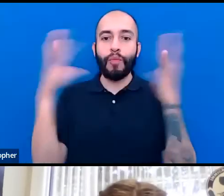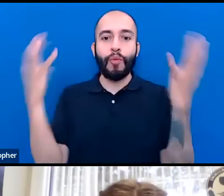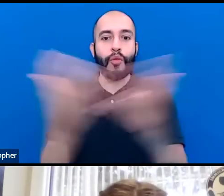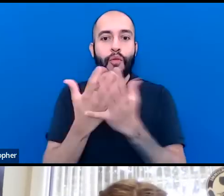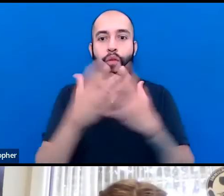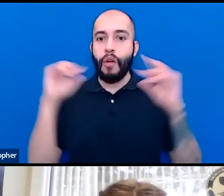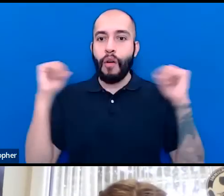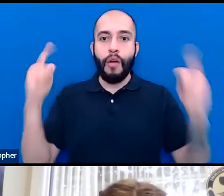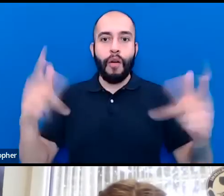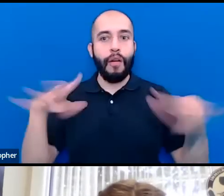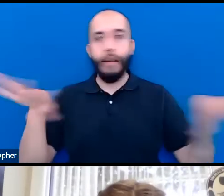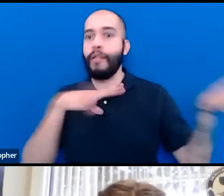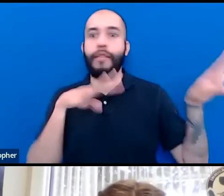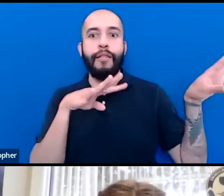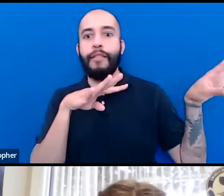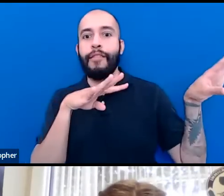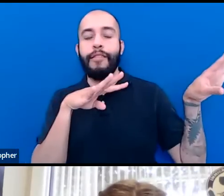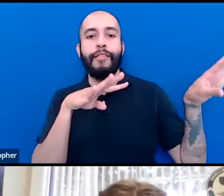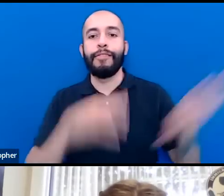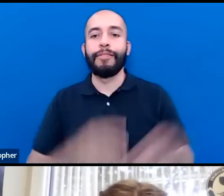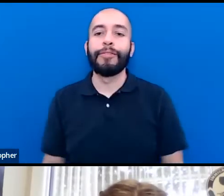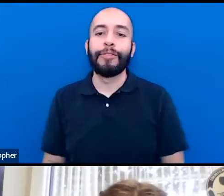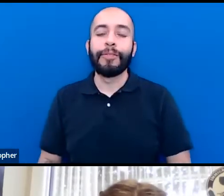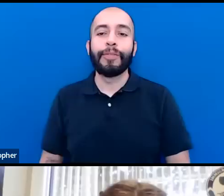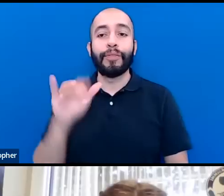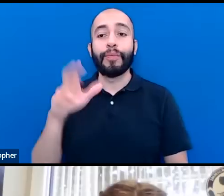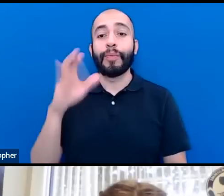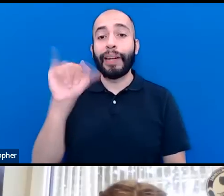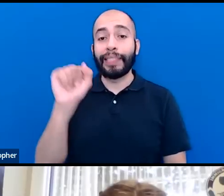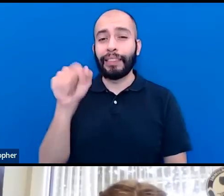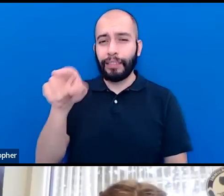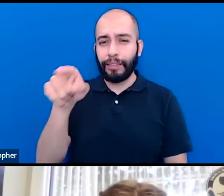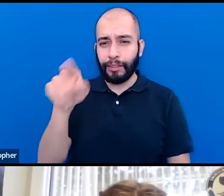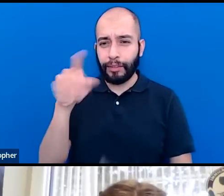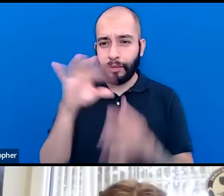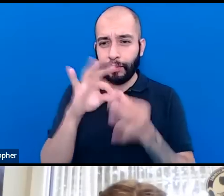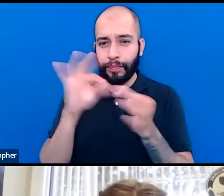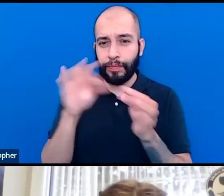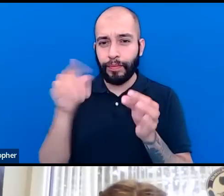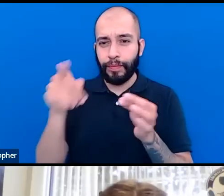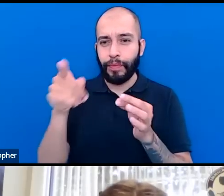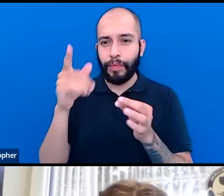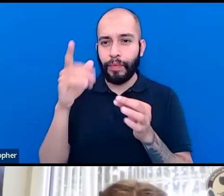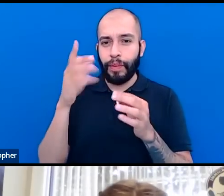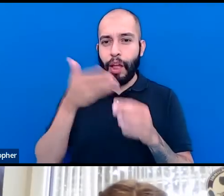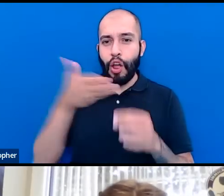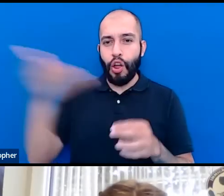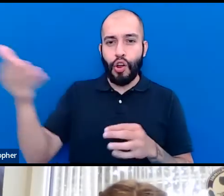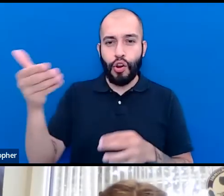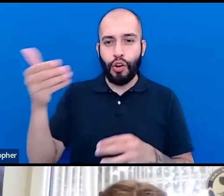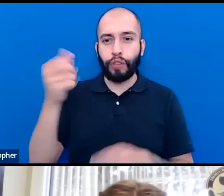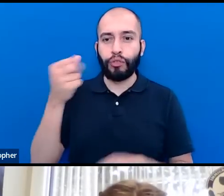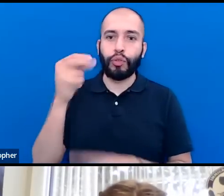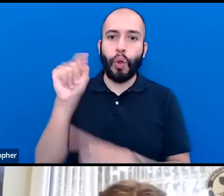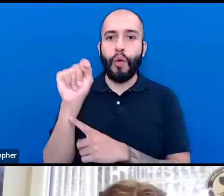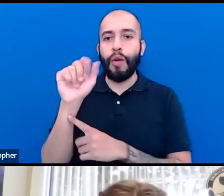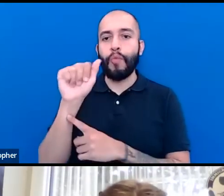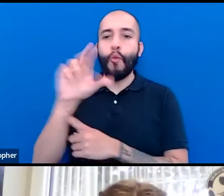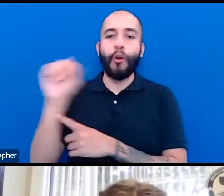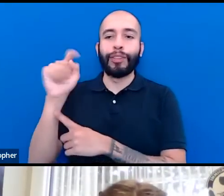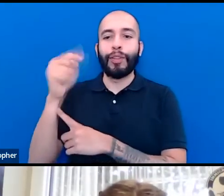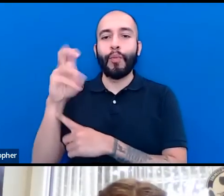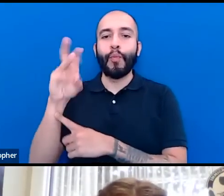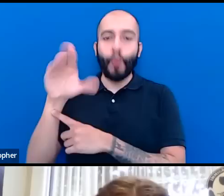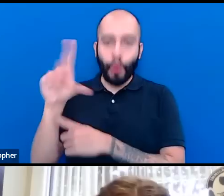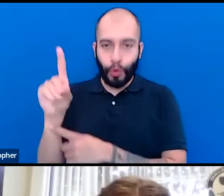baristas, who now stretch all across the United States. So, I begin with a little note that